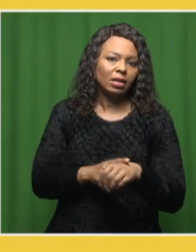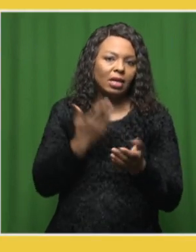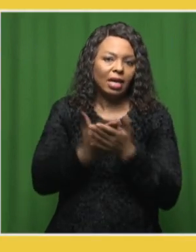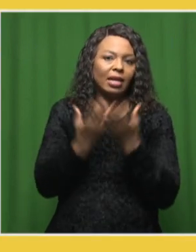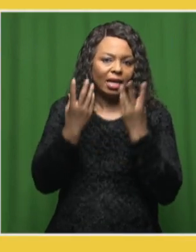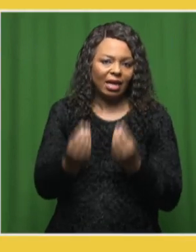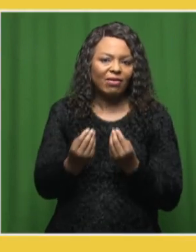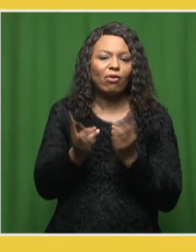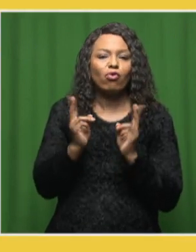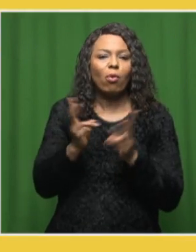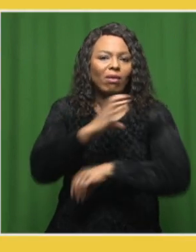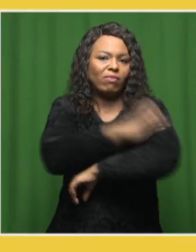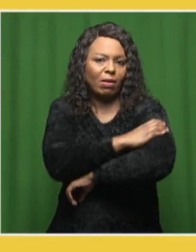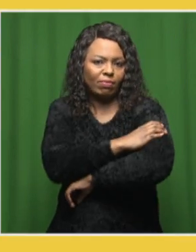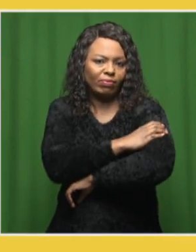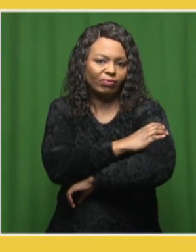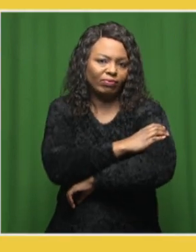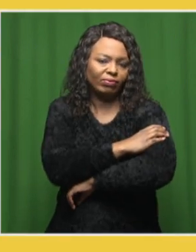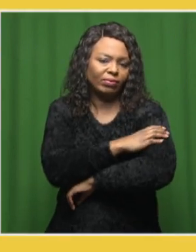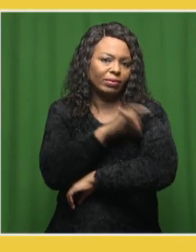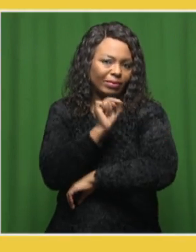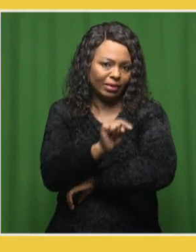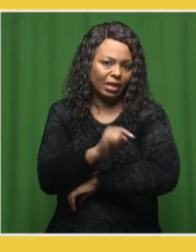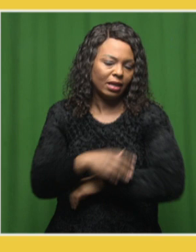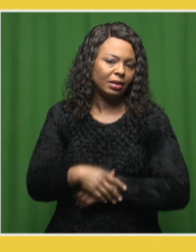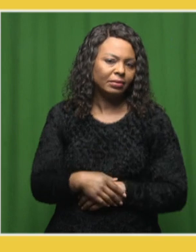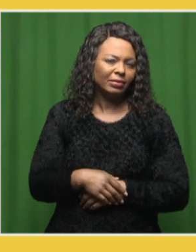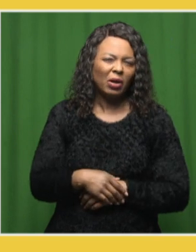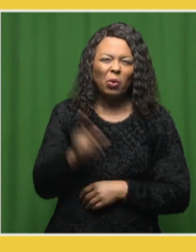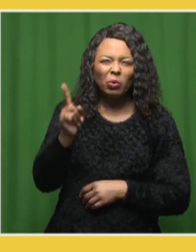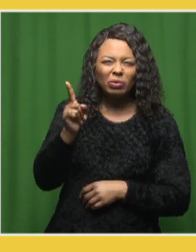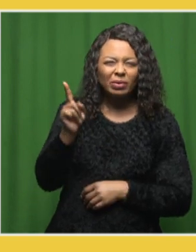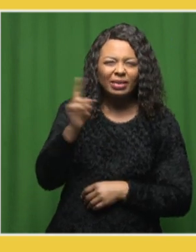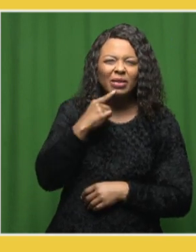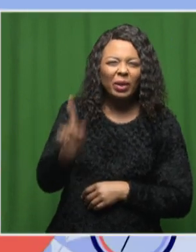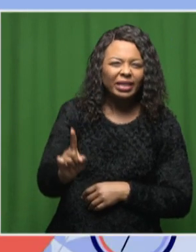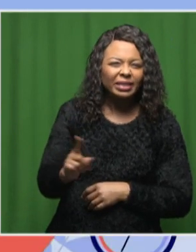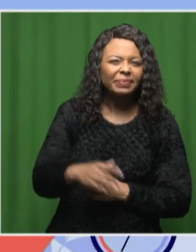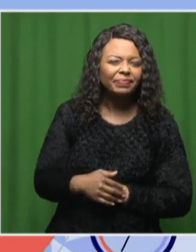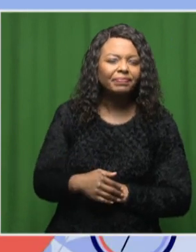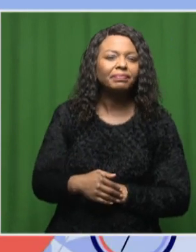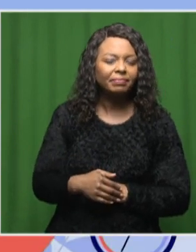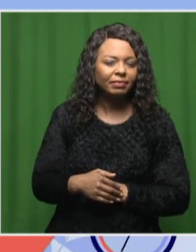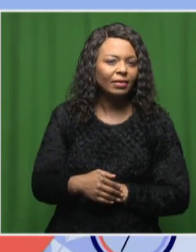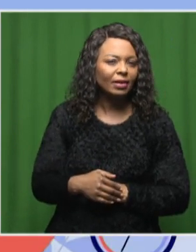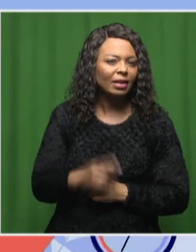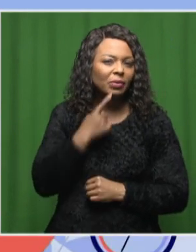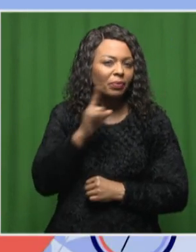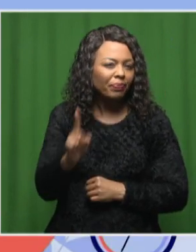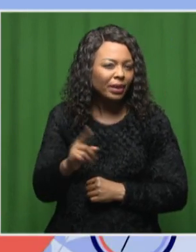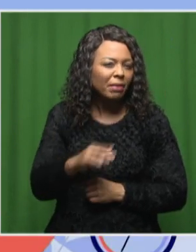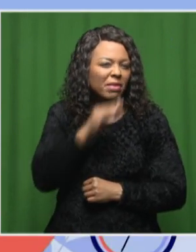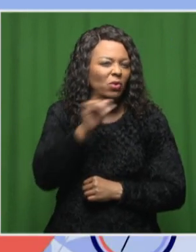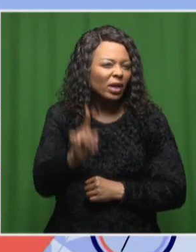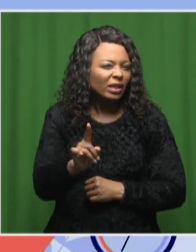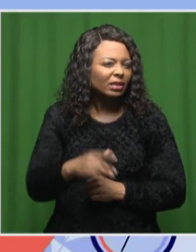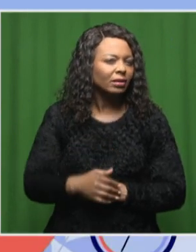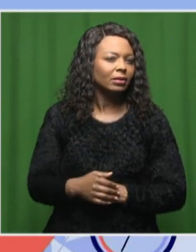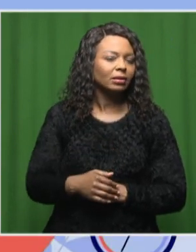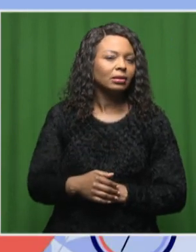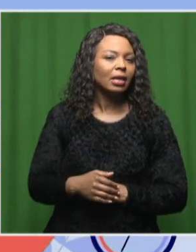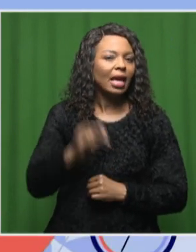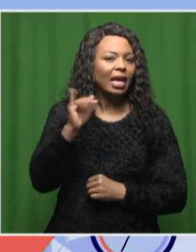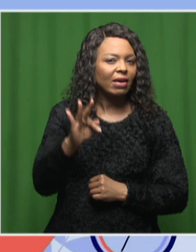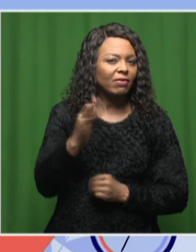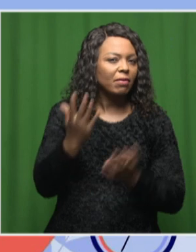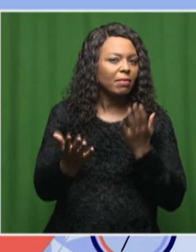hypertension. And that means that... Yes, elaborate. What was I going to say? And that means? Yes, that means that even if